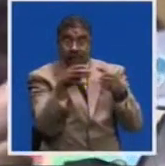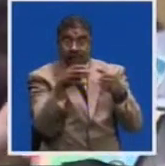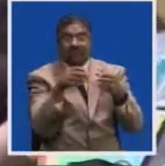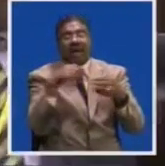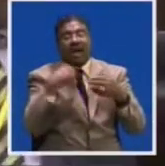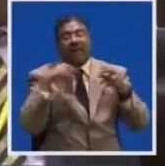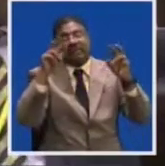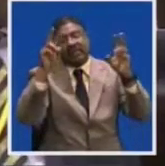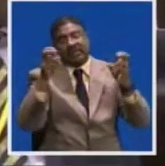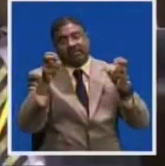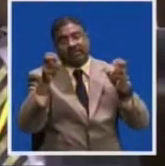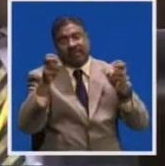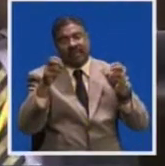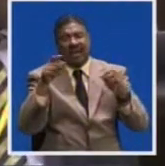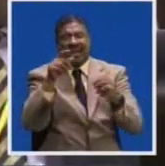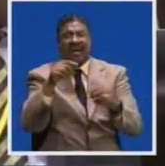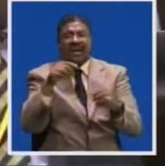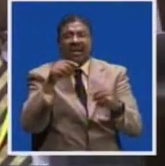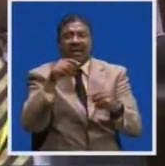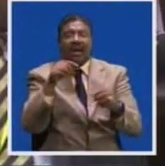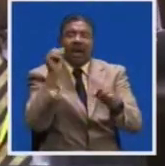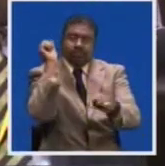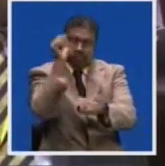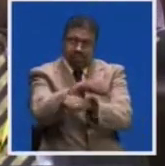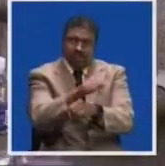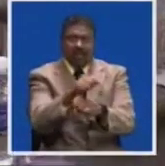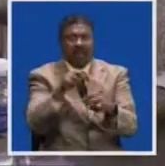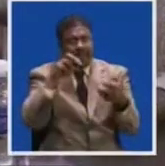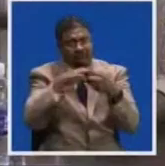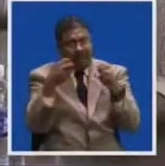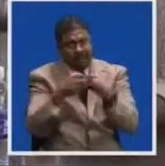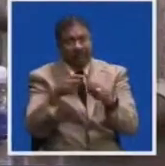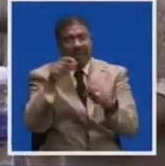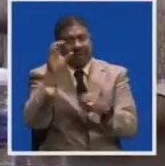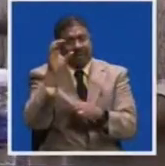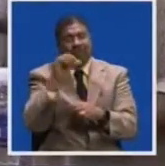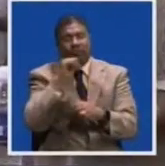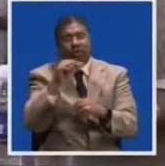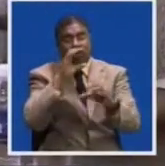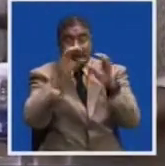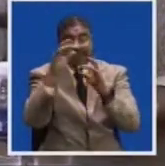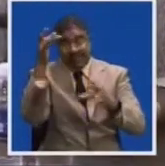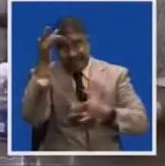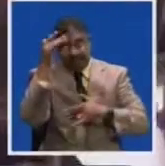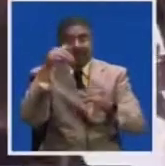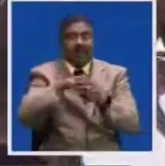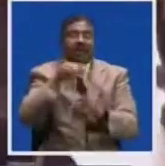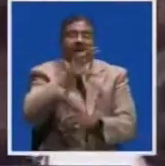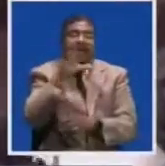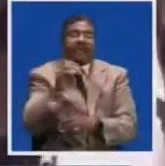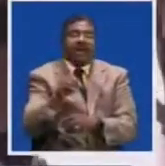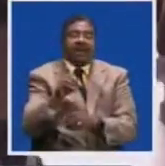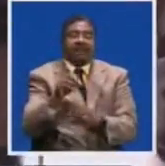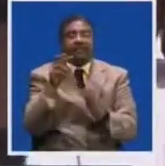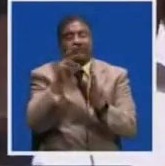theme, Emerging Threats of Non-Communicable Diseases in Africa. Lucky Piri, ZNBC News in